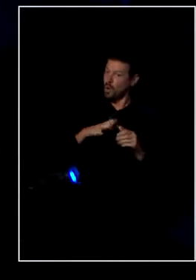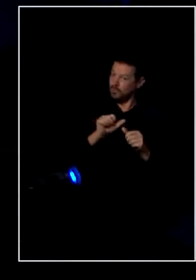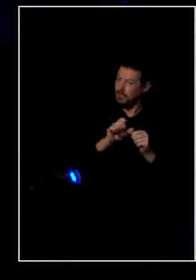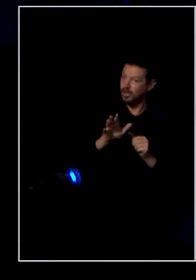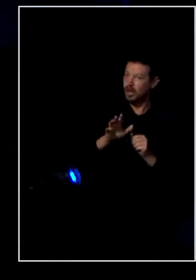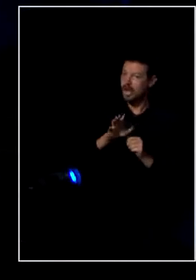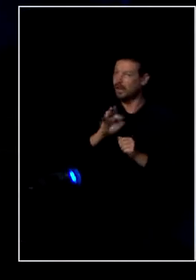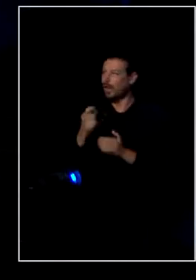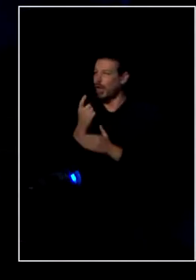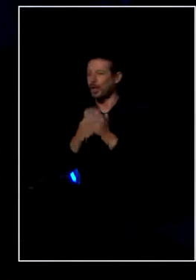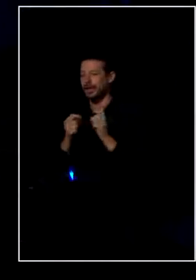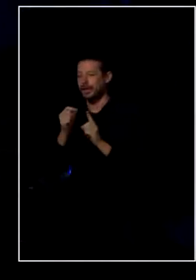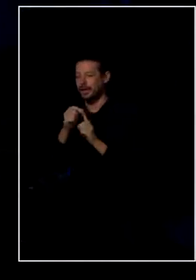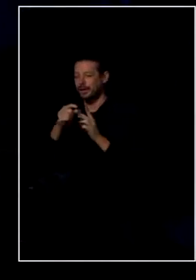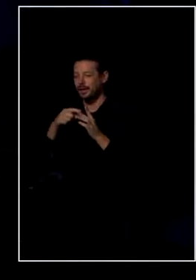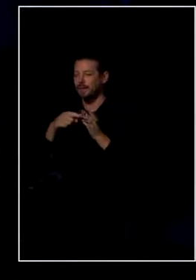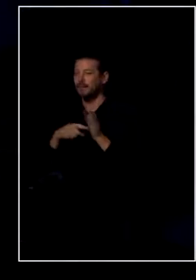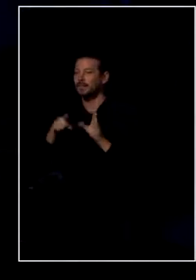proper brilliance.